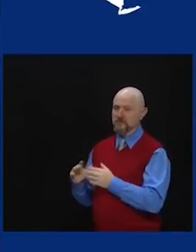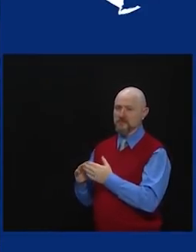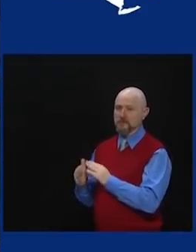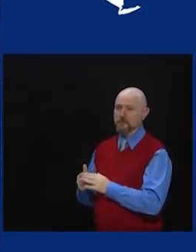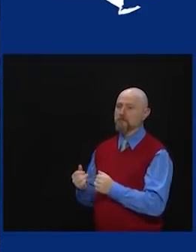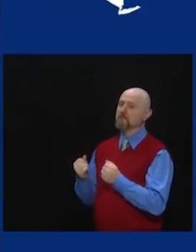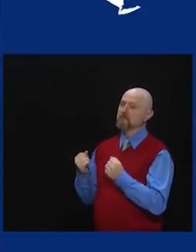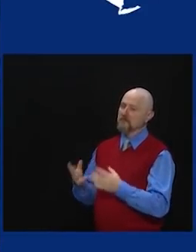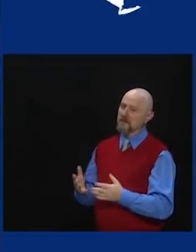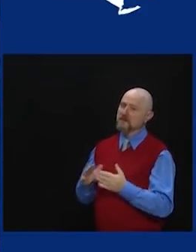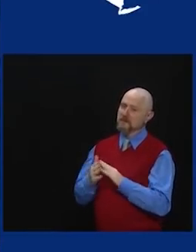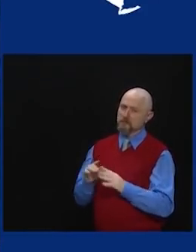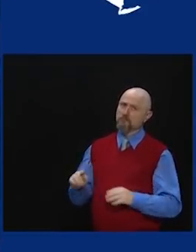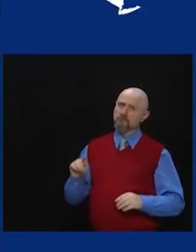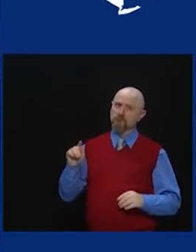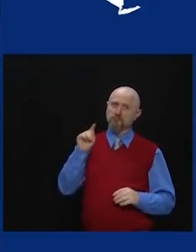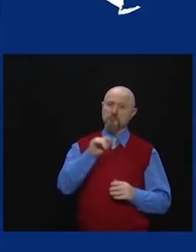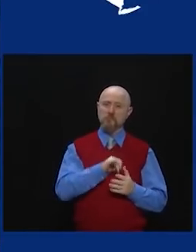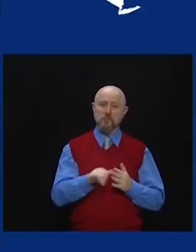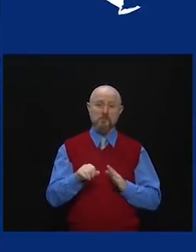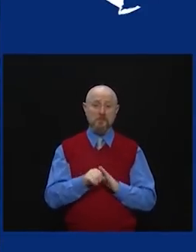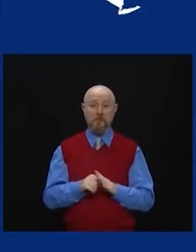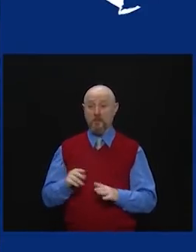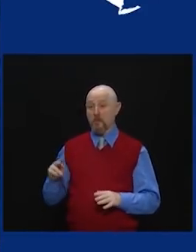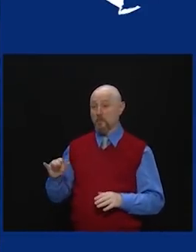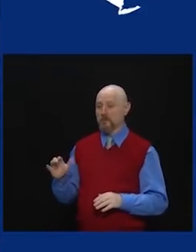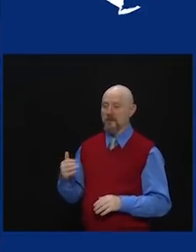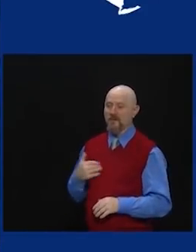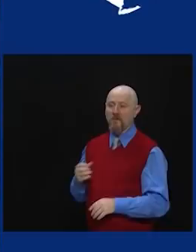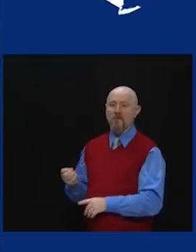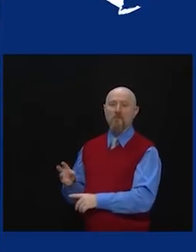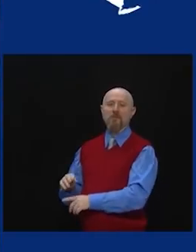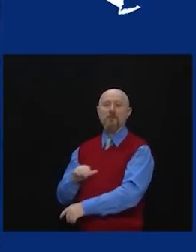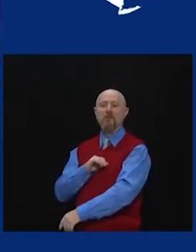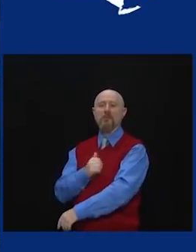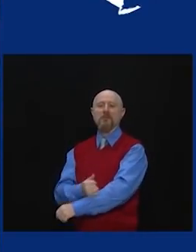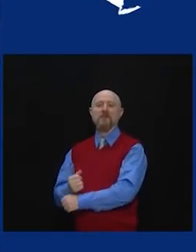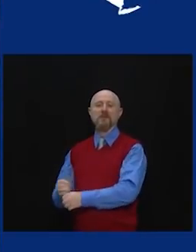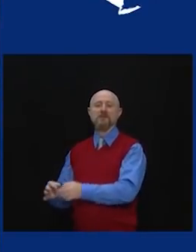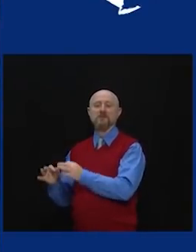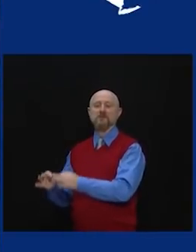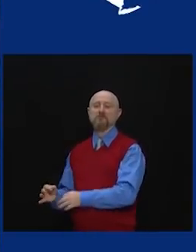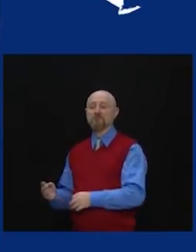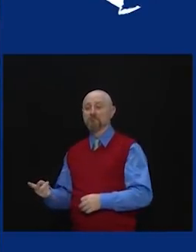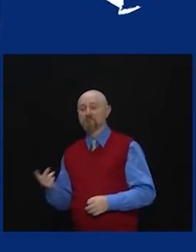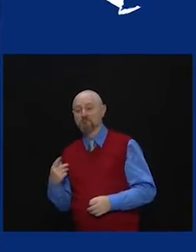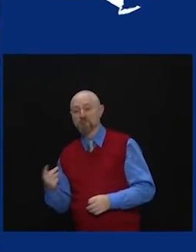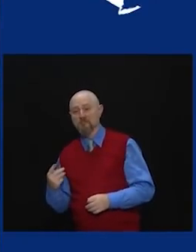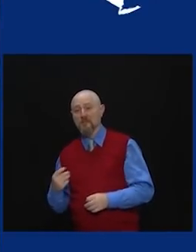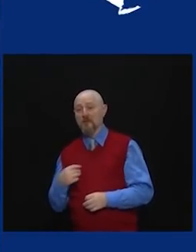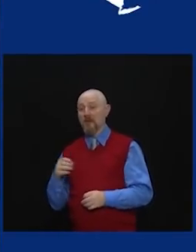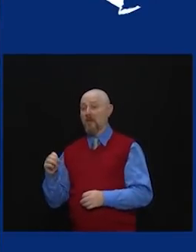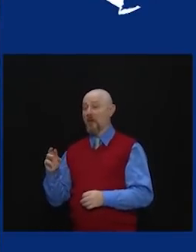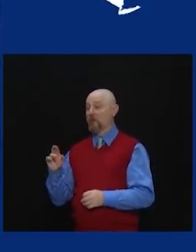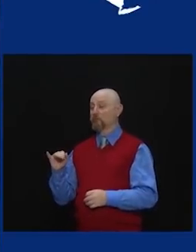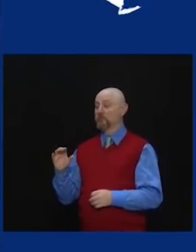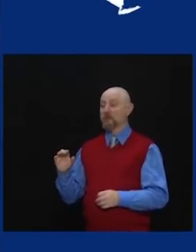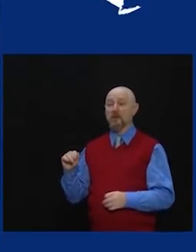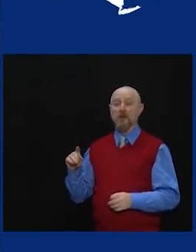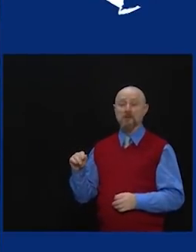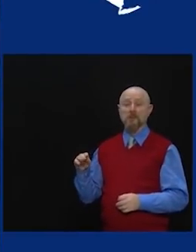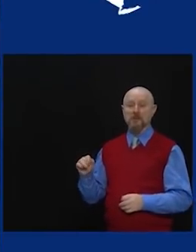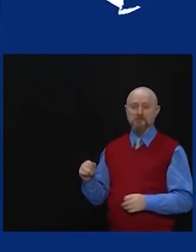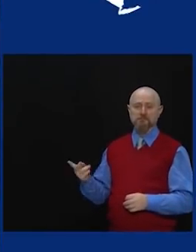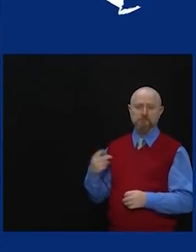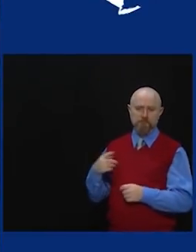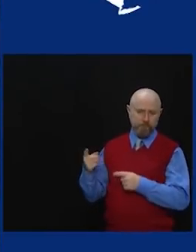decisions. And Eric Adams and I have already had many conversations about being united in our approach to dealing with COVID, particularly the call